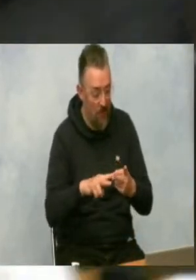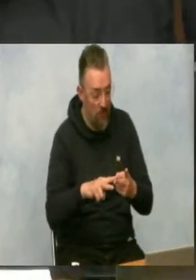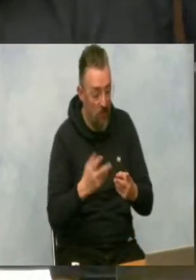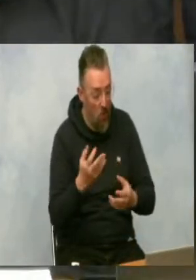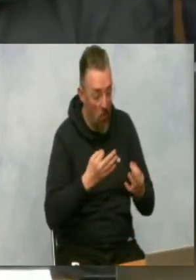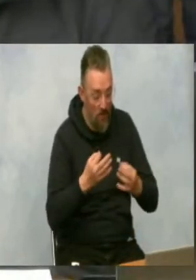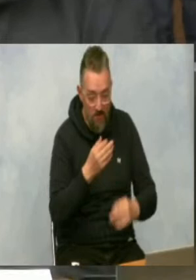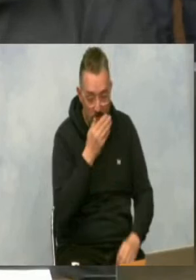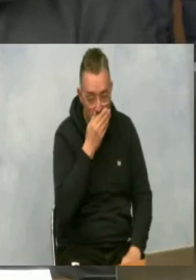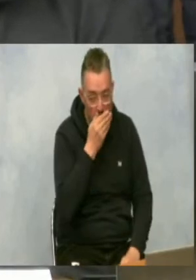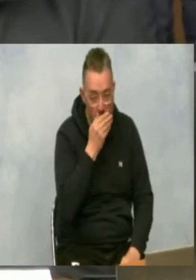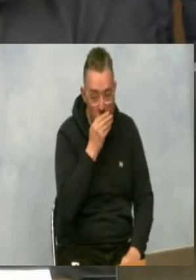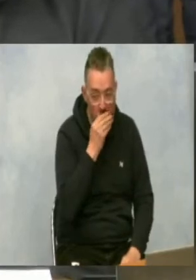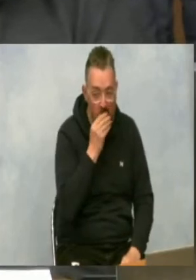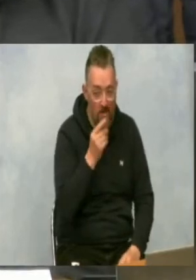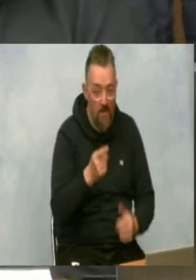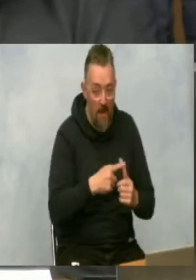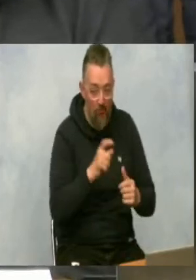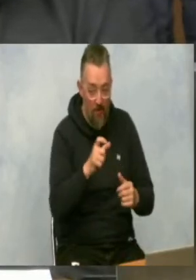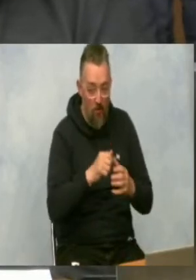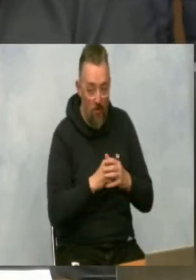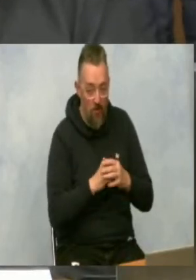questions or comments? Andrea Cowan?